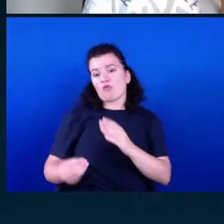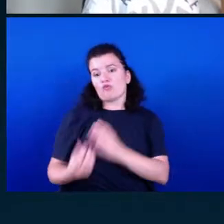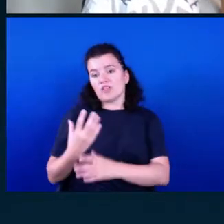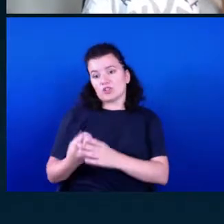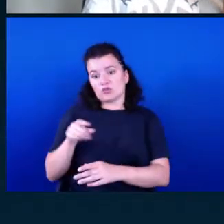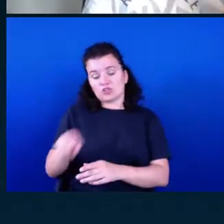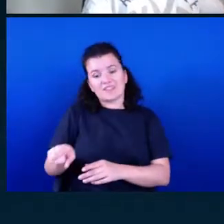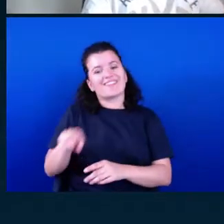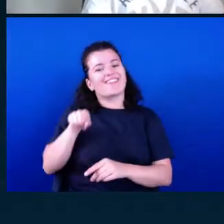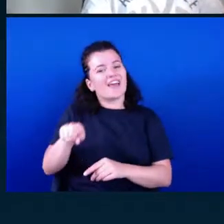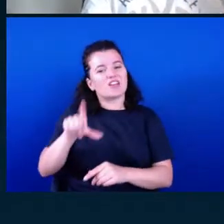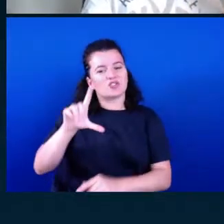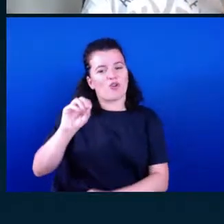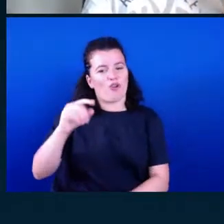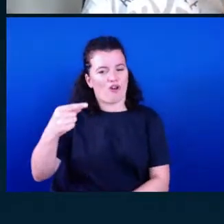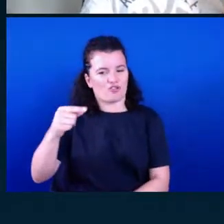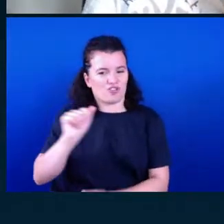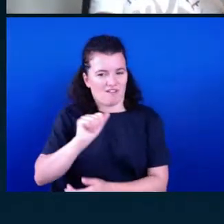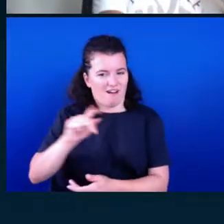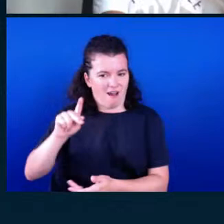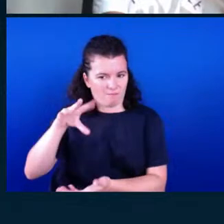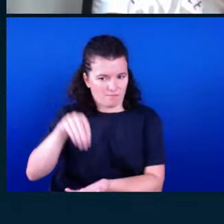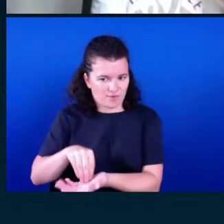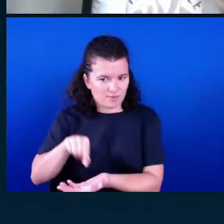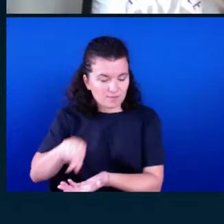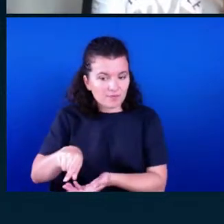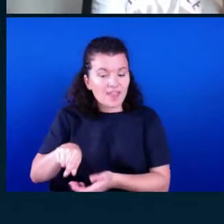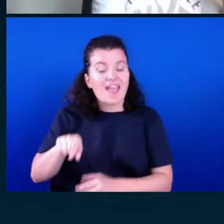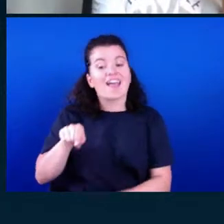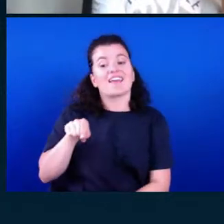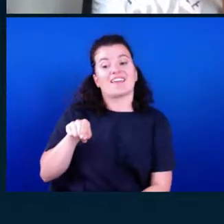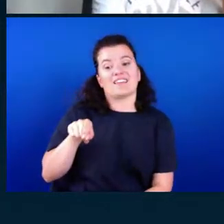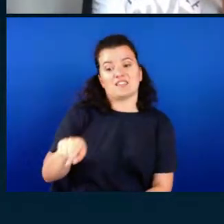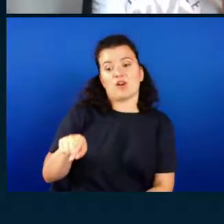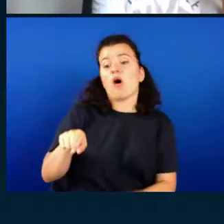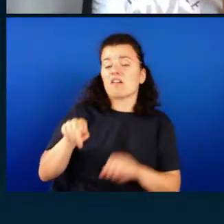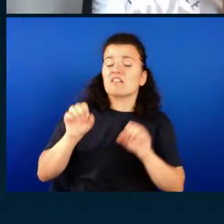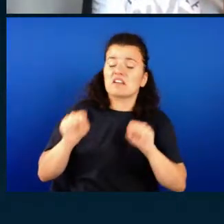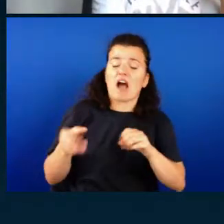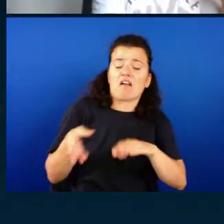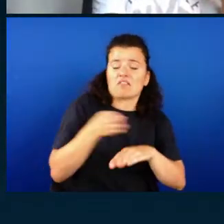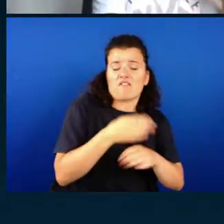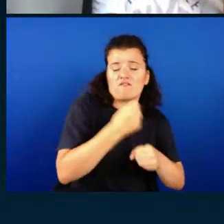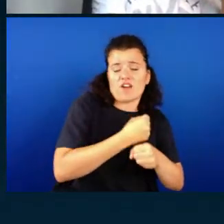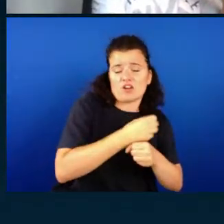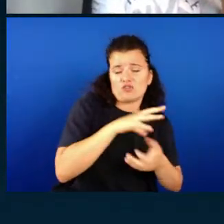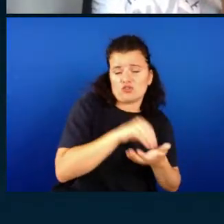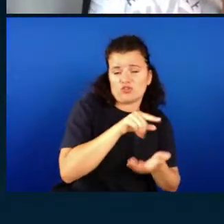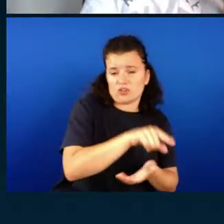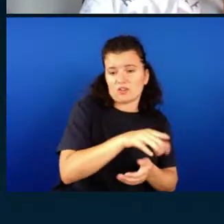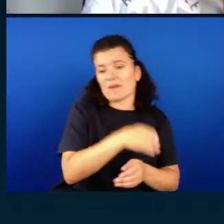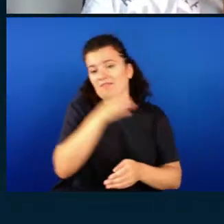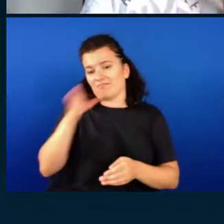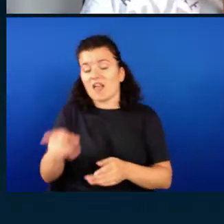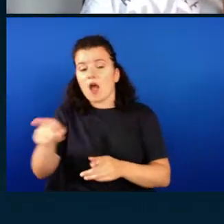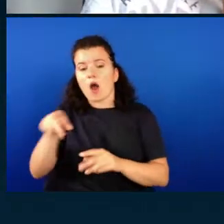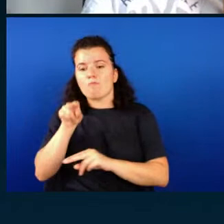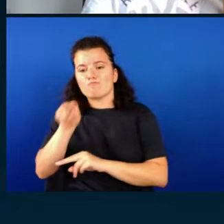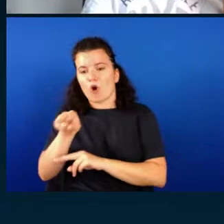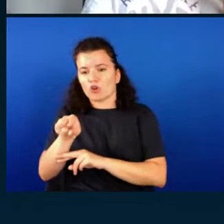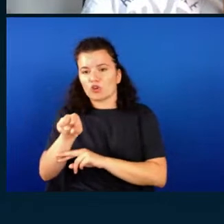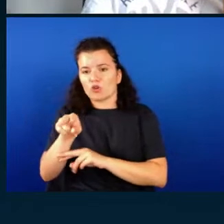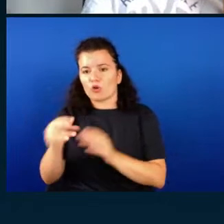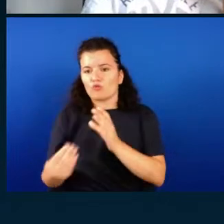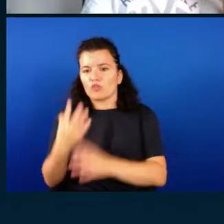app. You can also have a function which monitors a specific resource configuration.